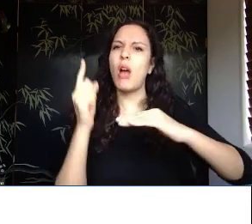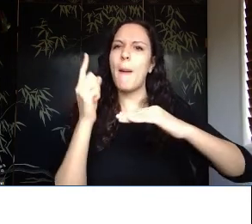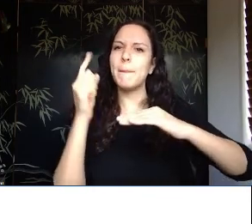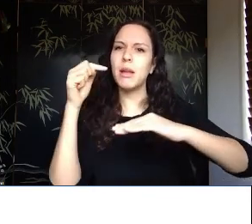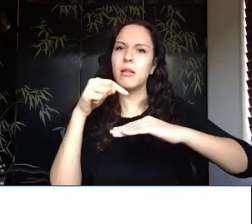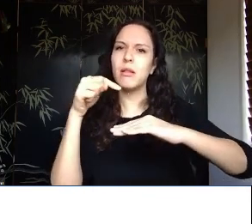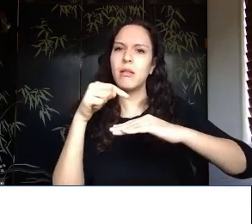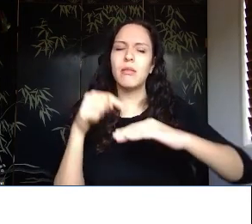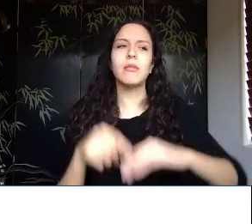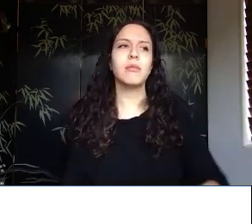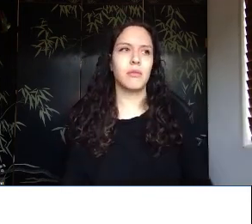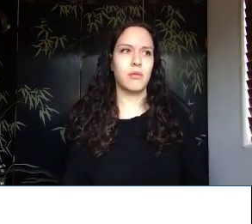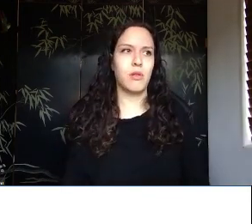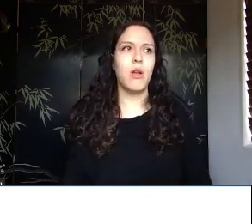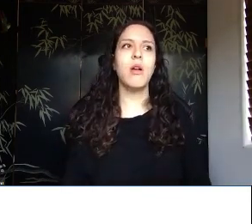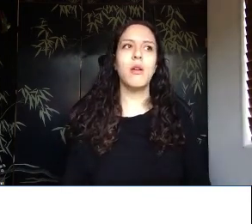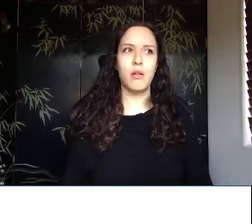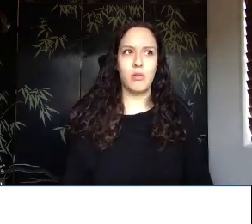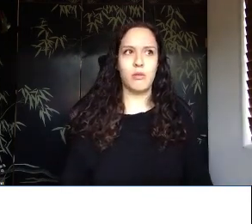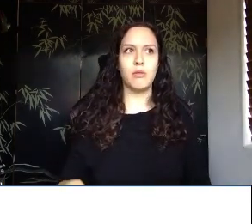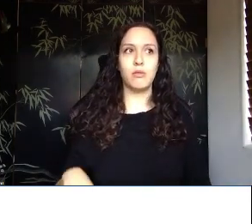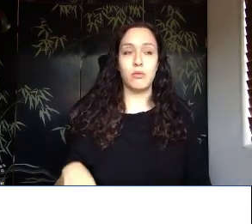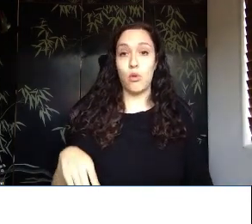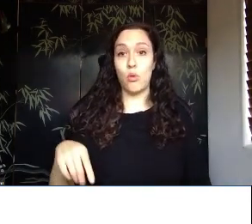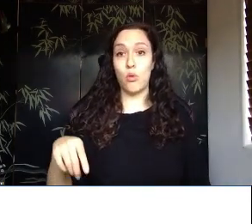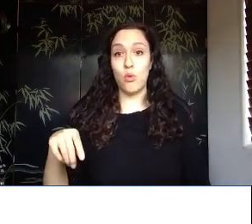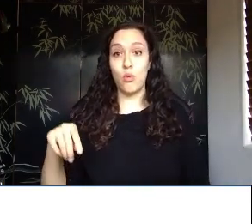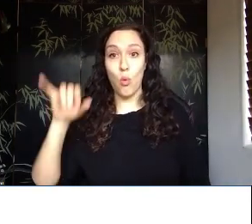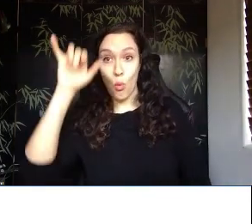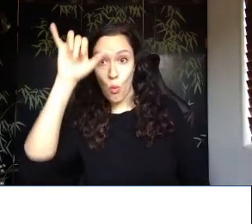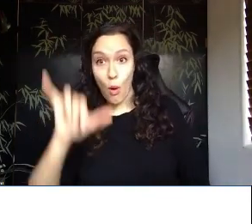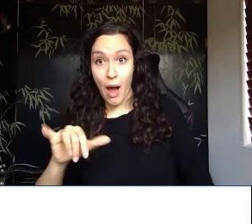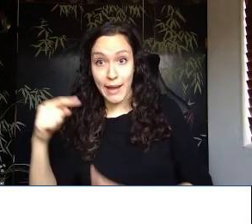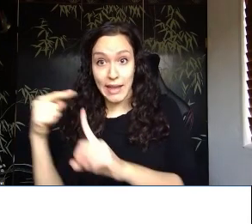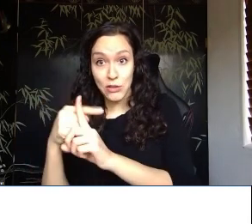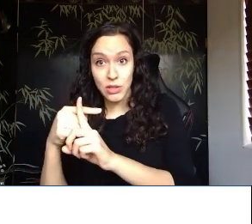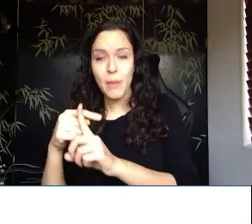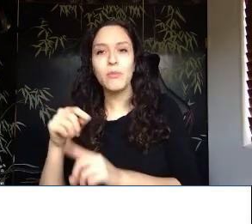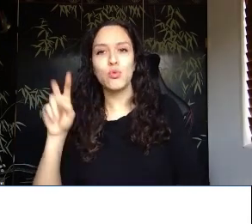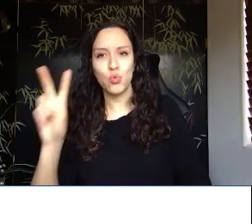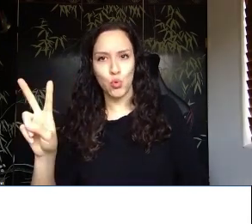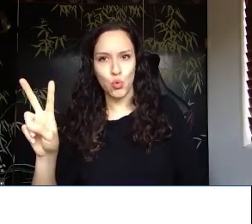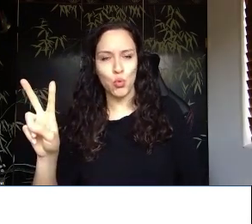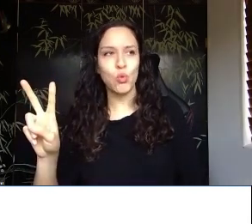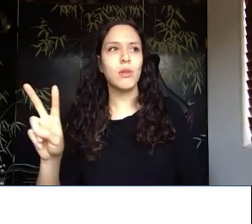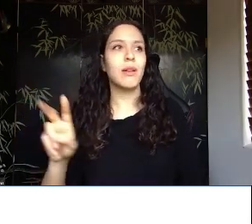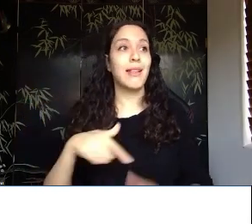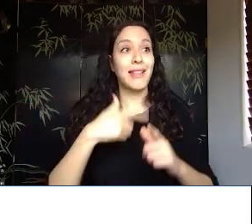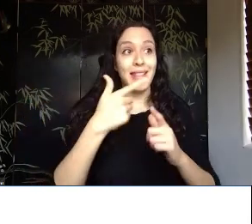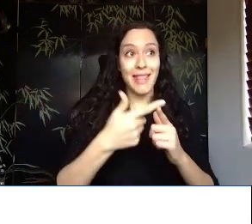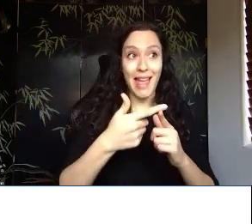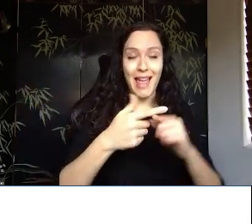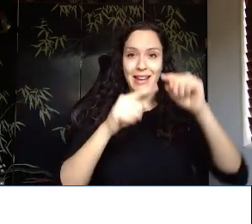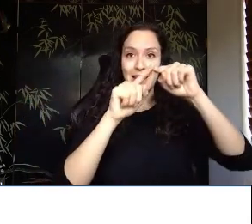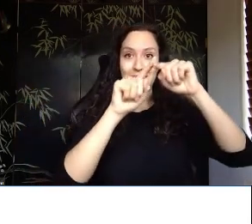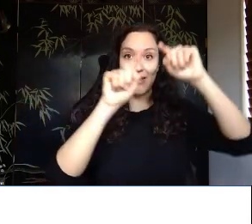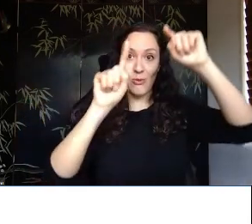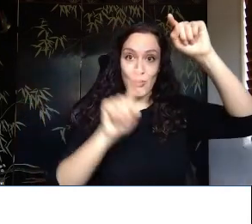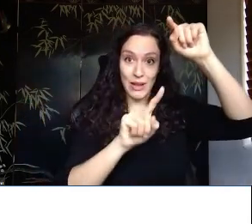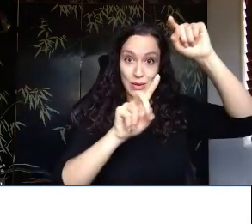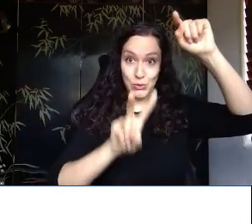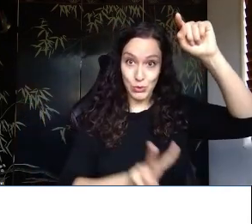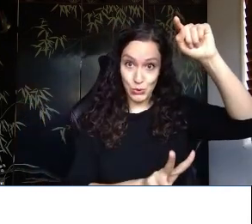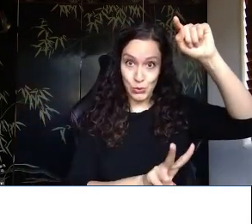I'm going to go to positive 2 for my y-intercept. Then I'm going to go down 2 to the right